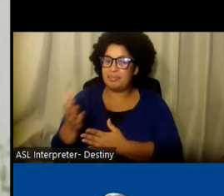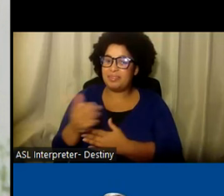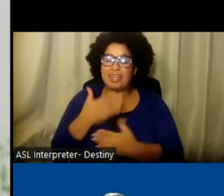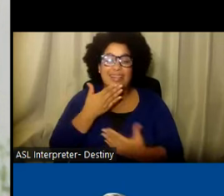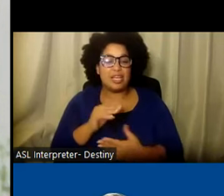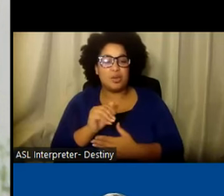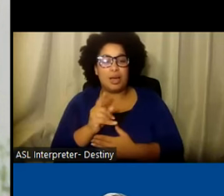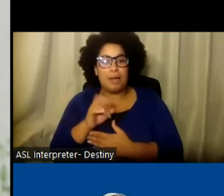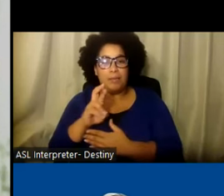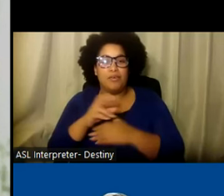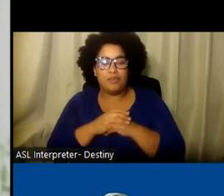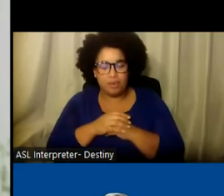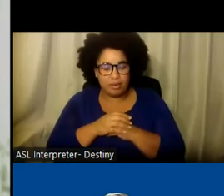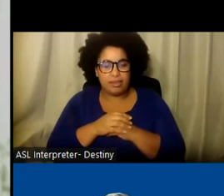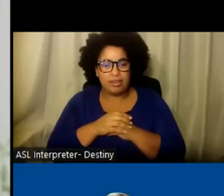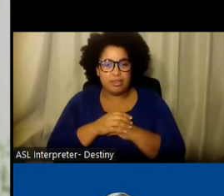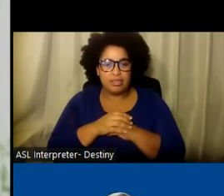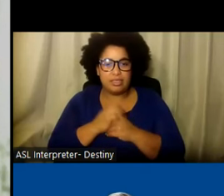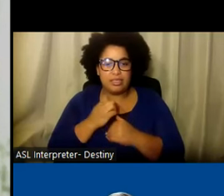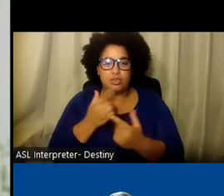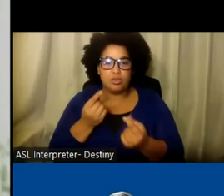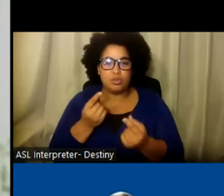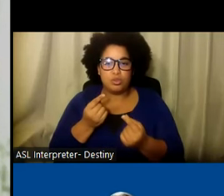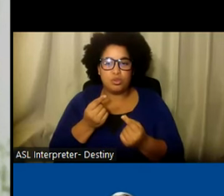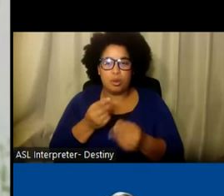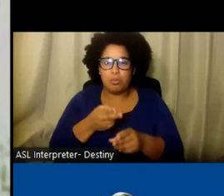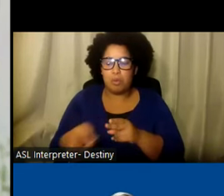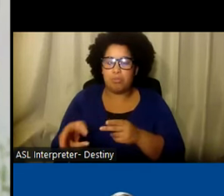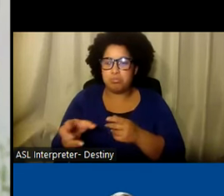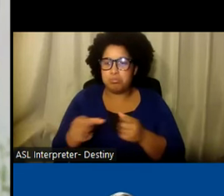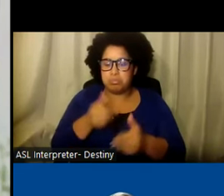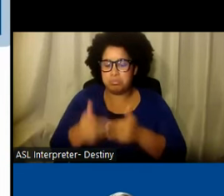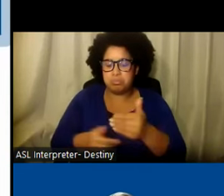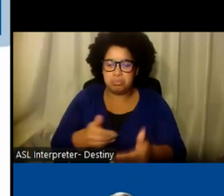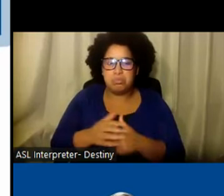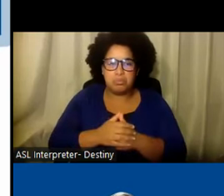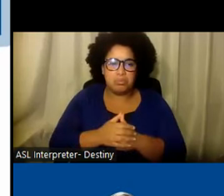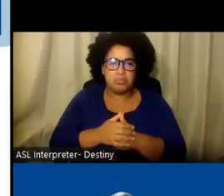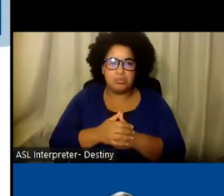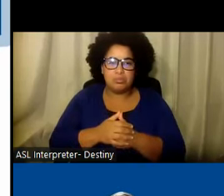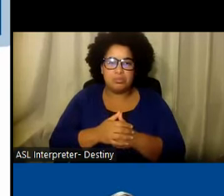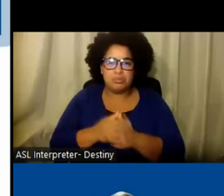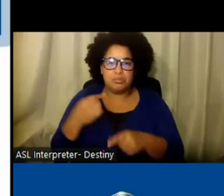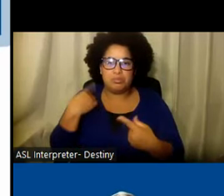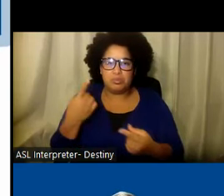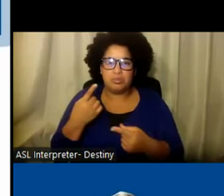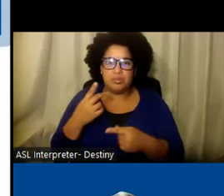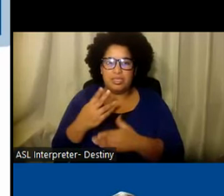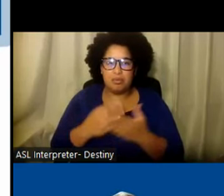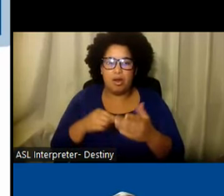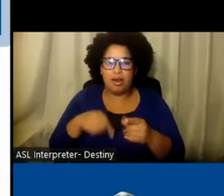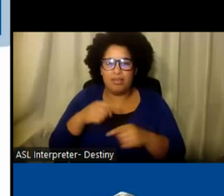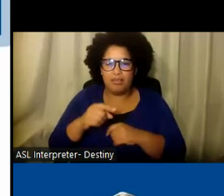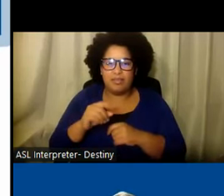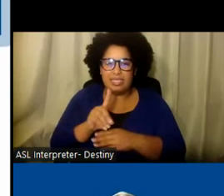Amber. So I'm just going to run us through a quick recap of the ground that we covered over the course of the second phase of the Disability